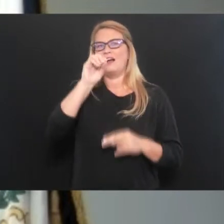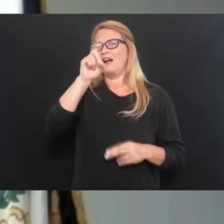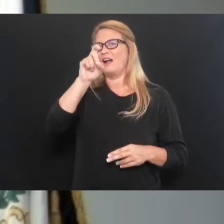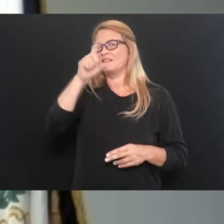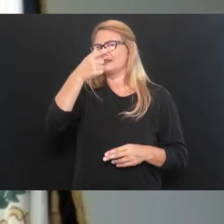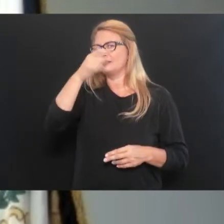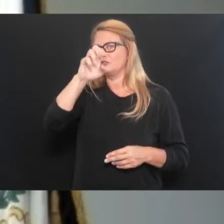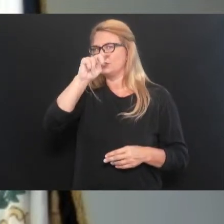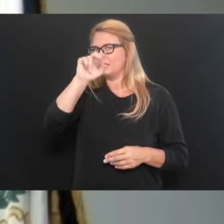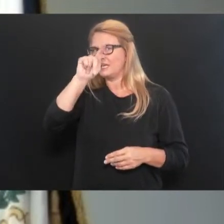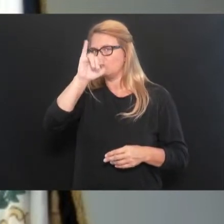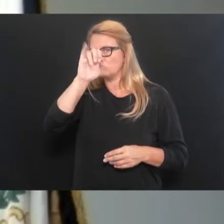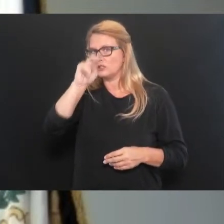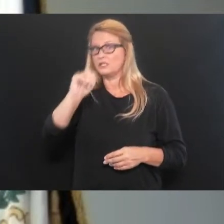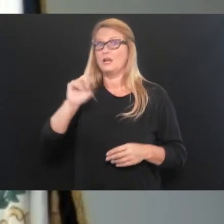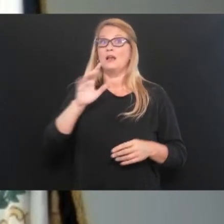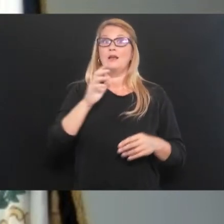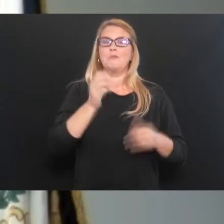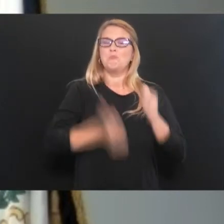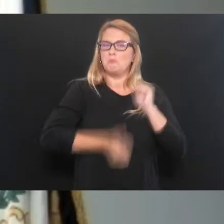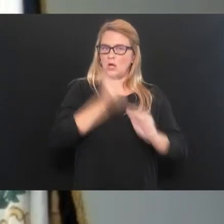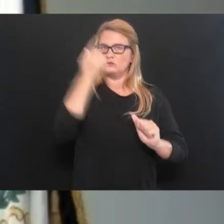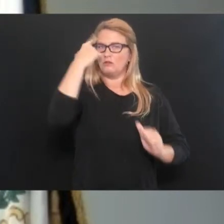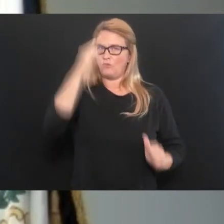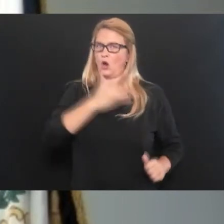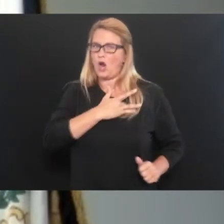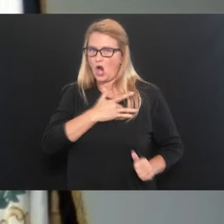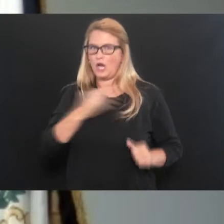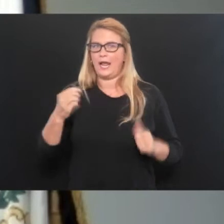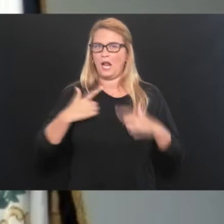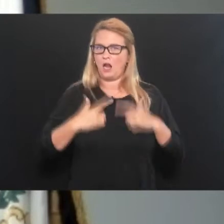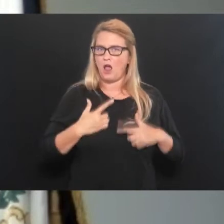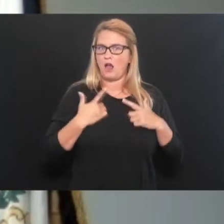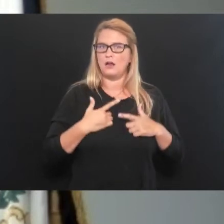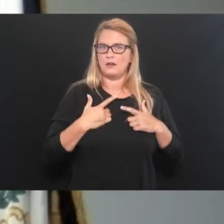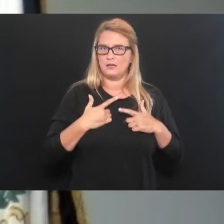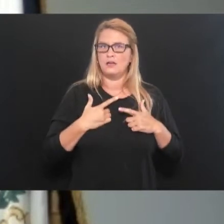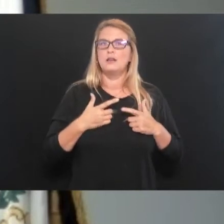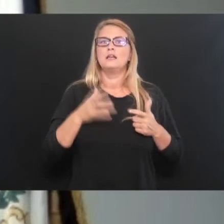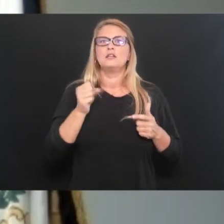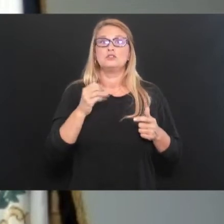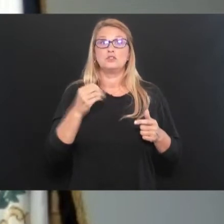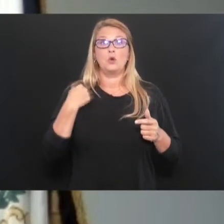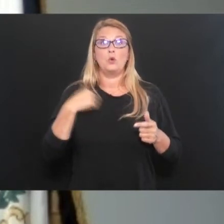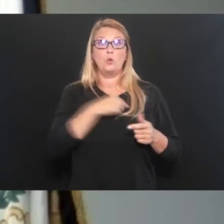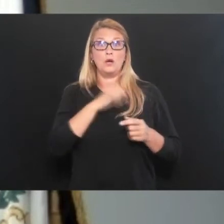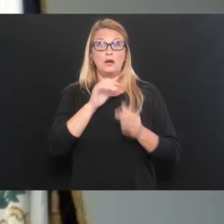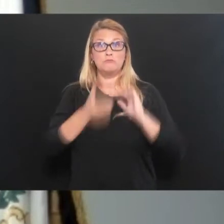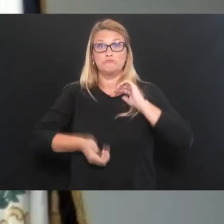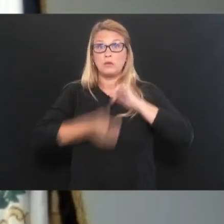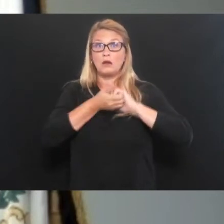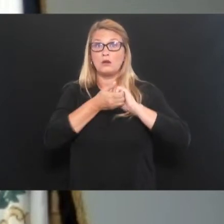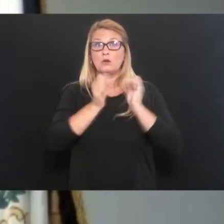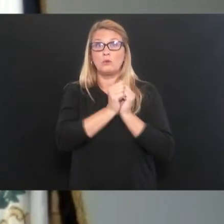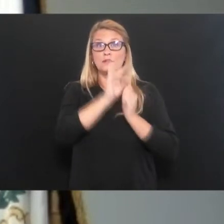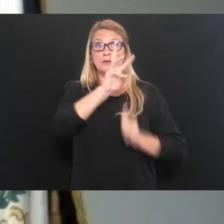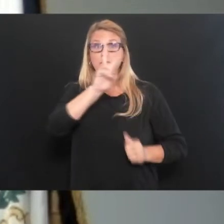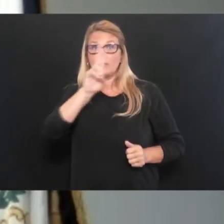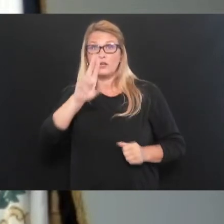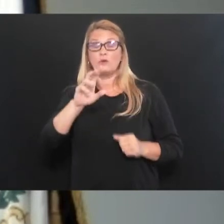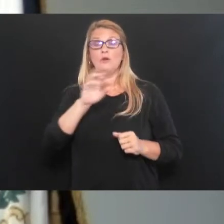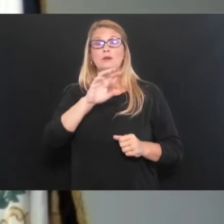Clay said, heart and lung machines. So the governor has asked us to work with WVU and CMC to increase these